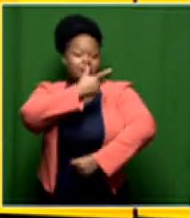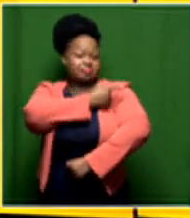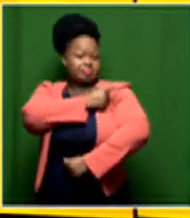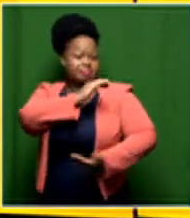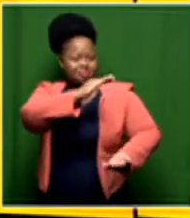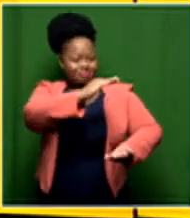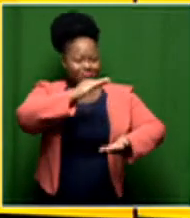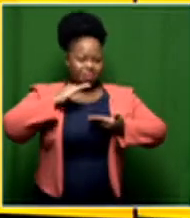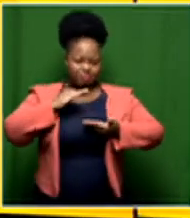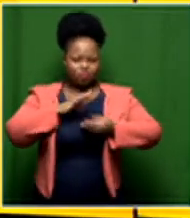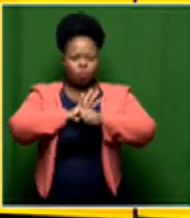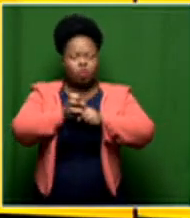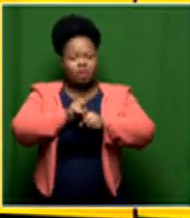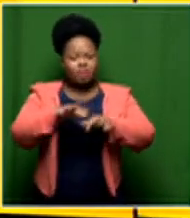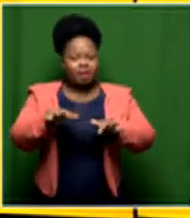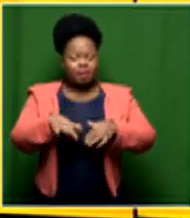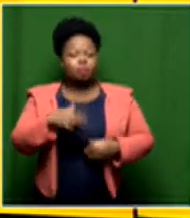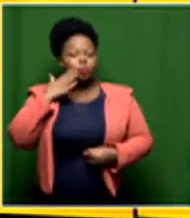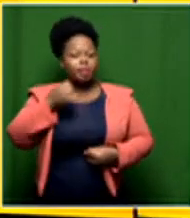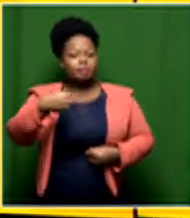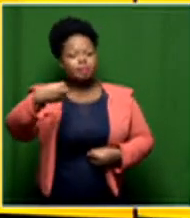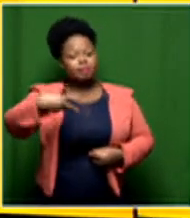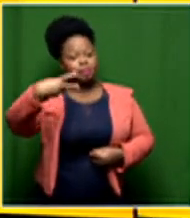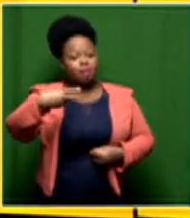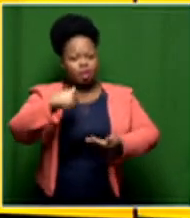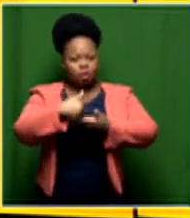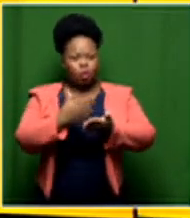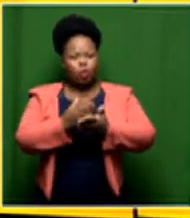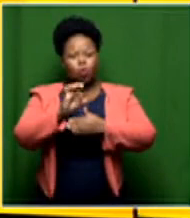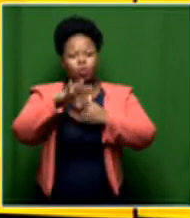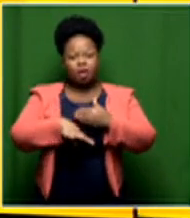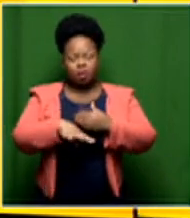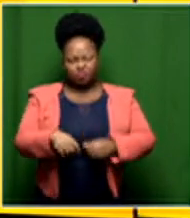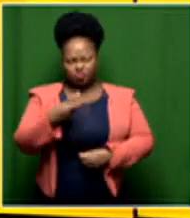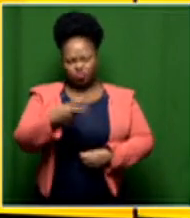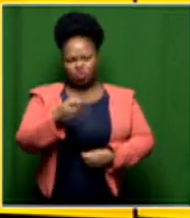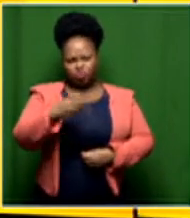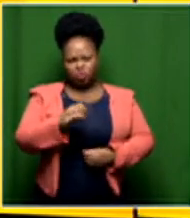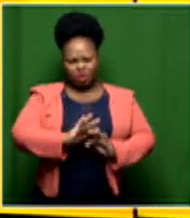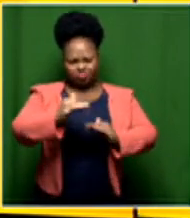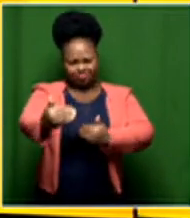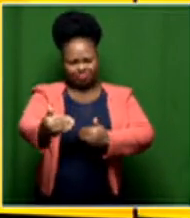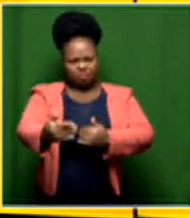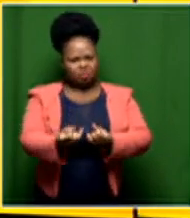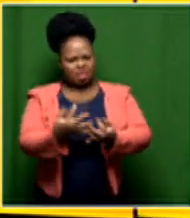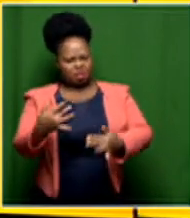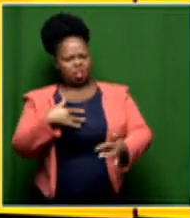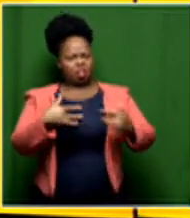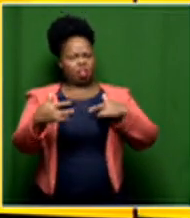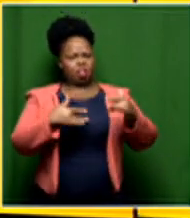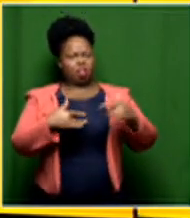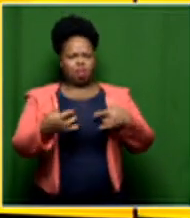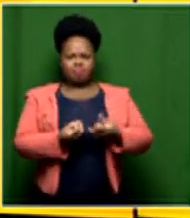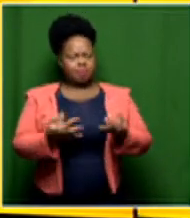or a COVID-19 vaccine in the second quarter of 2021 as the COVAX agreement, it raised many concerns